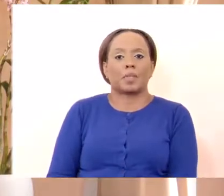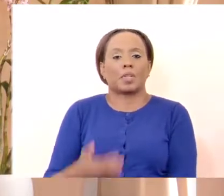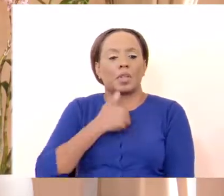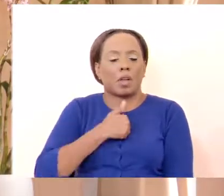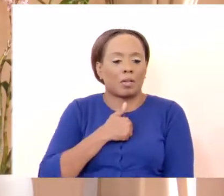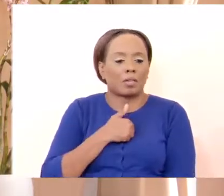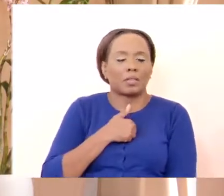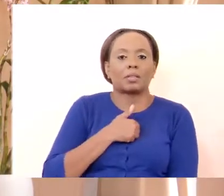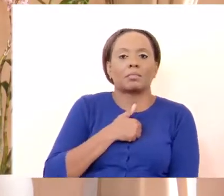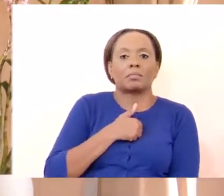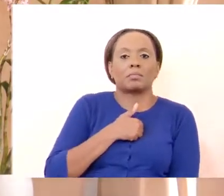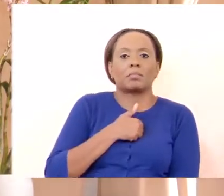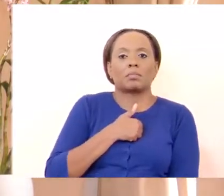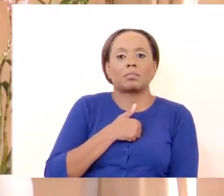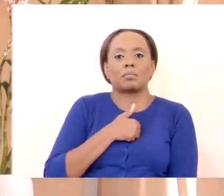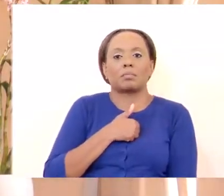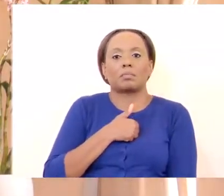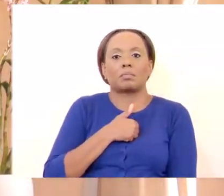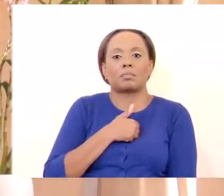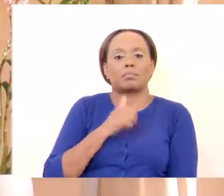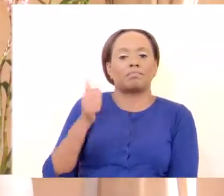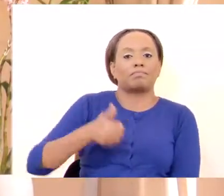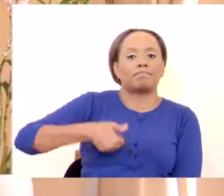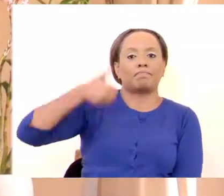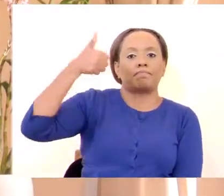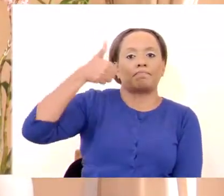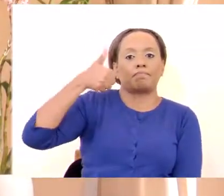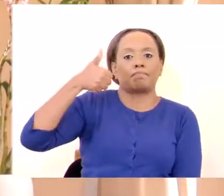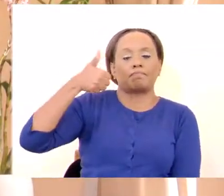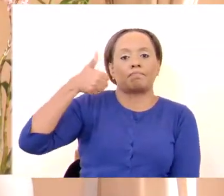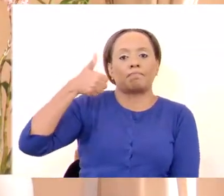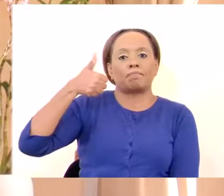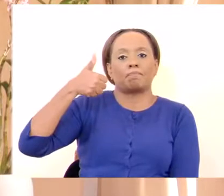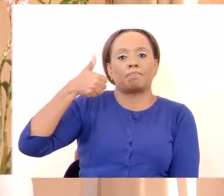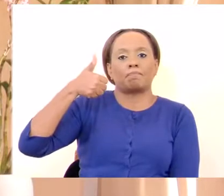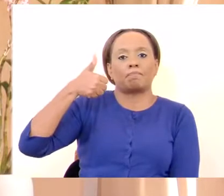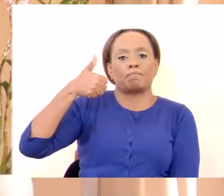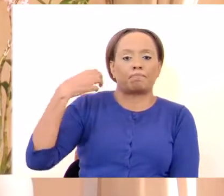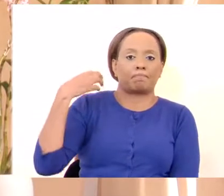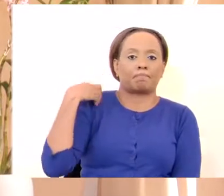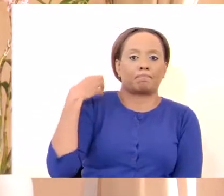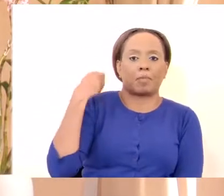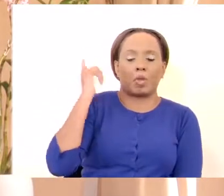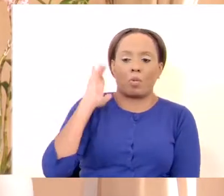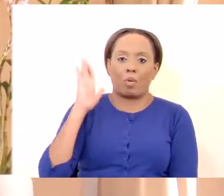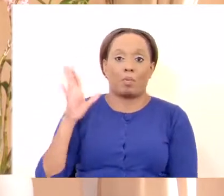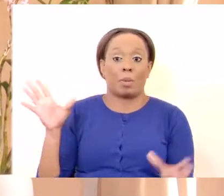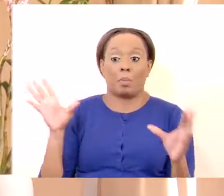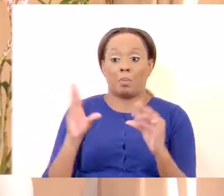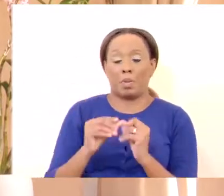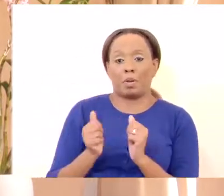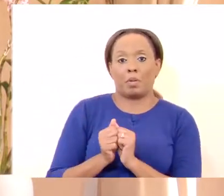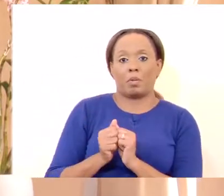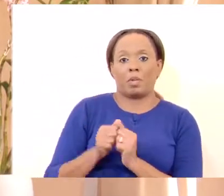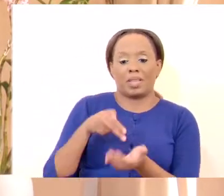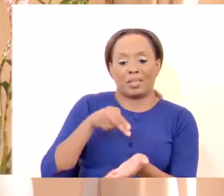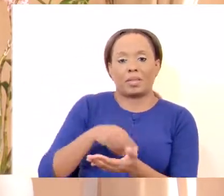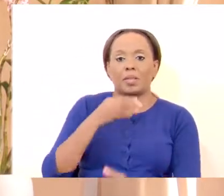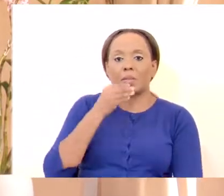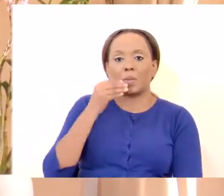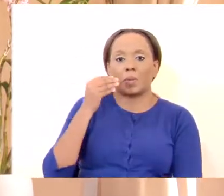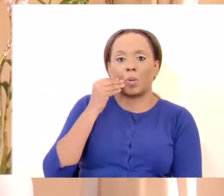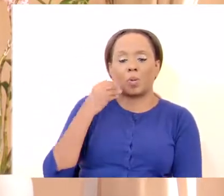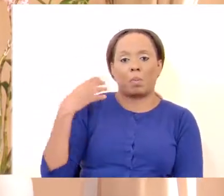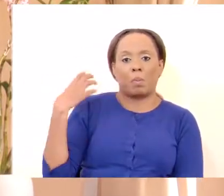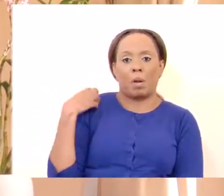executive chair of the QEH should be meeting with the management of the facility, the owner of the facility, this morning